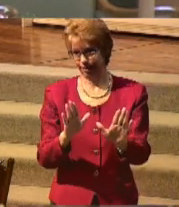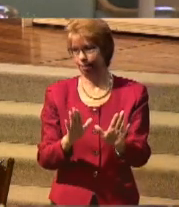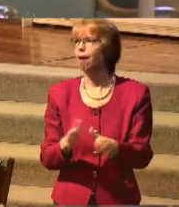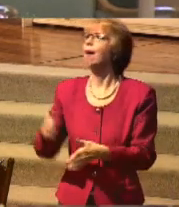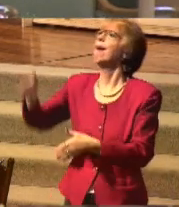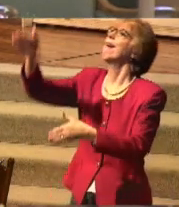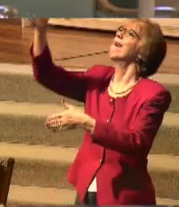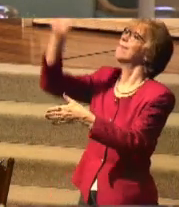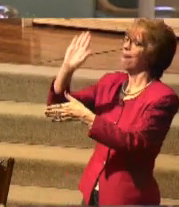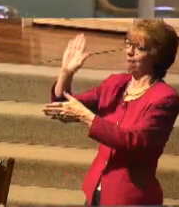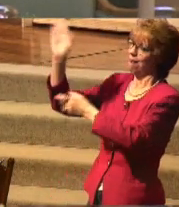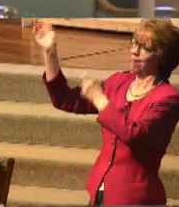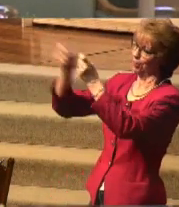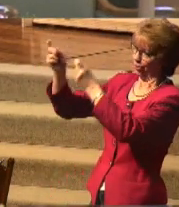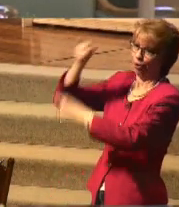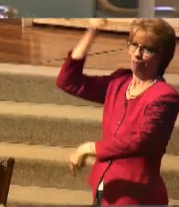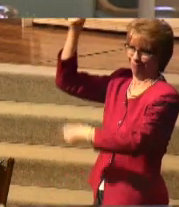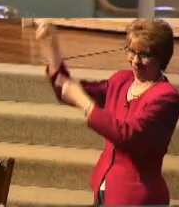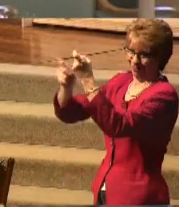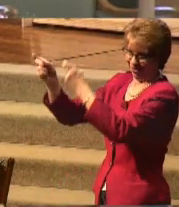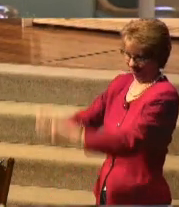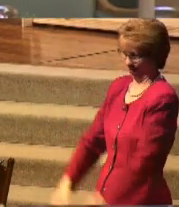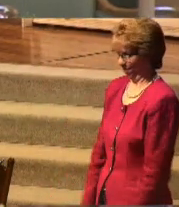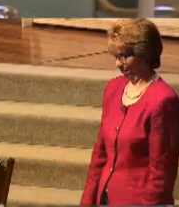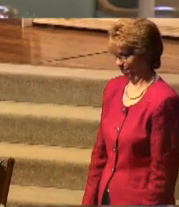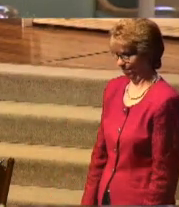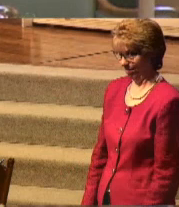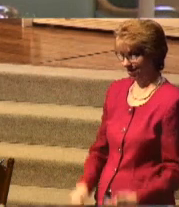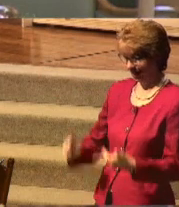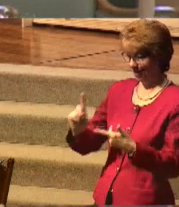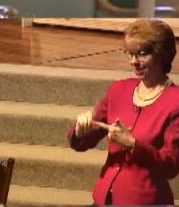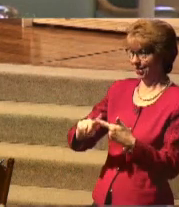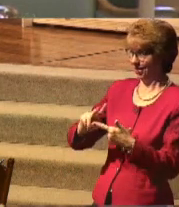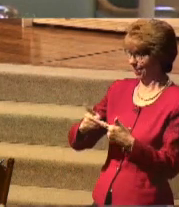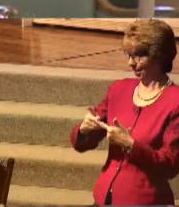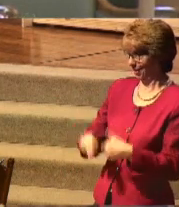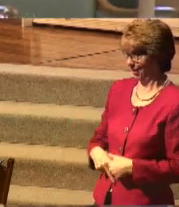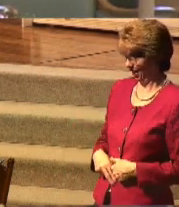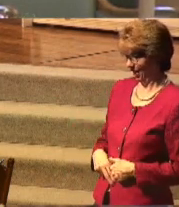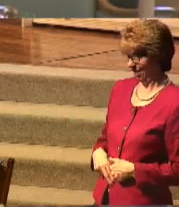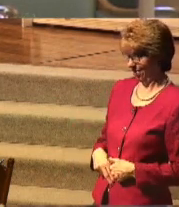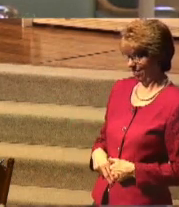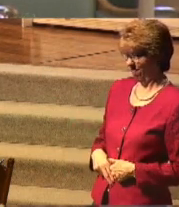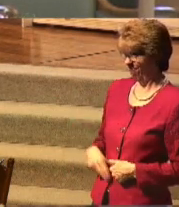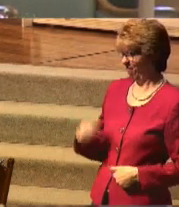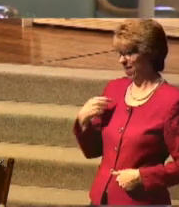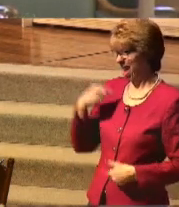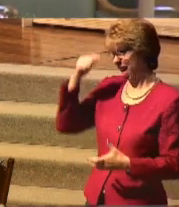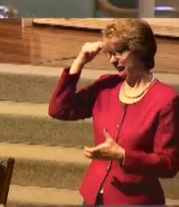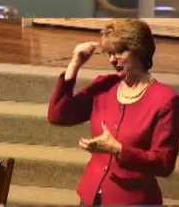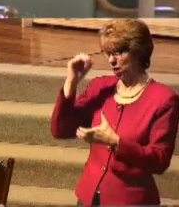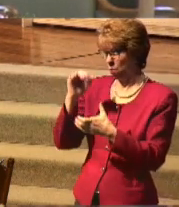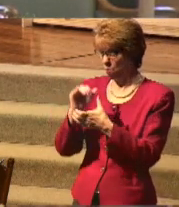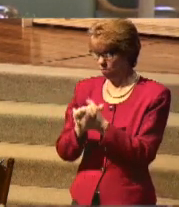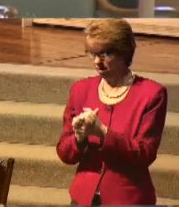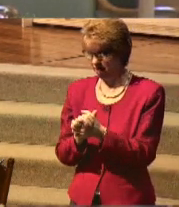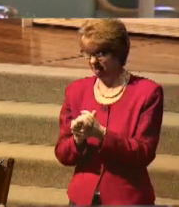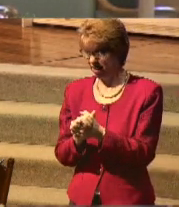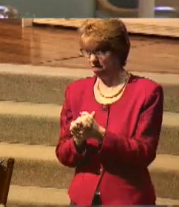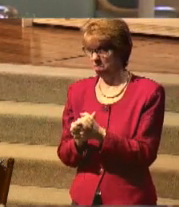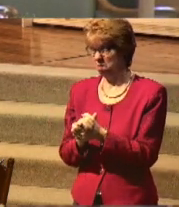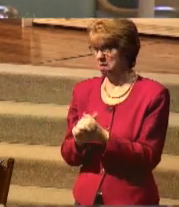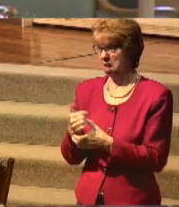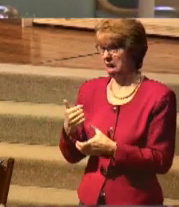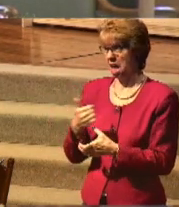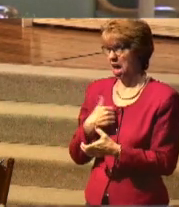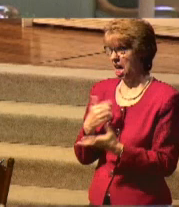okay? God's in charge. Secondly, I don't believe, for testimony's sake, that I'd be wanting to